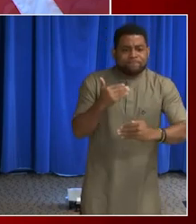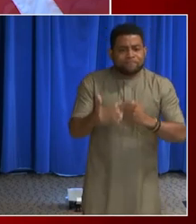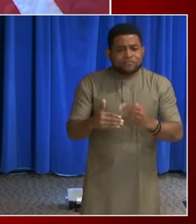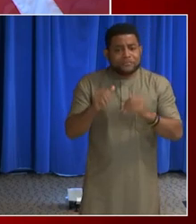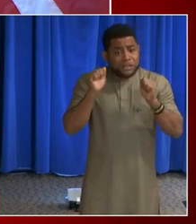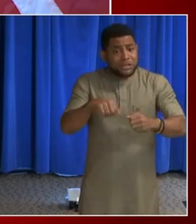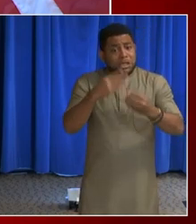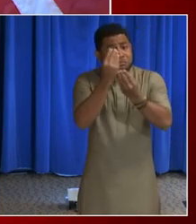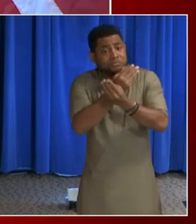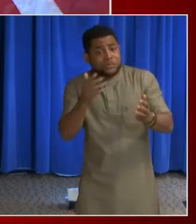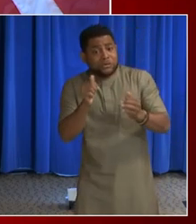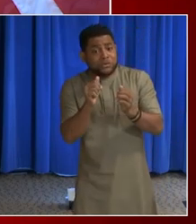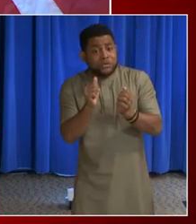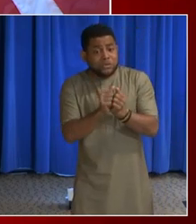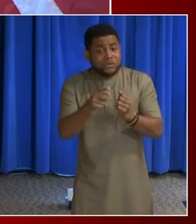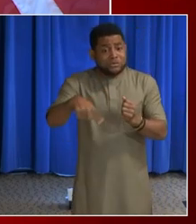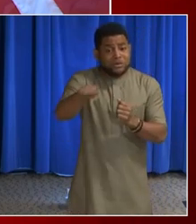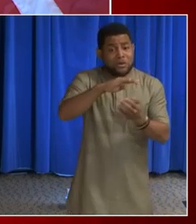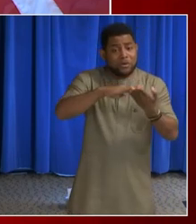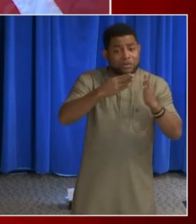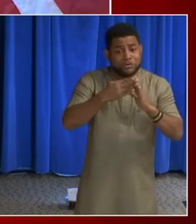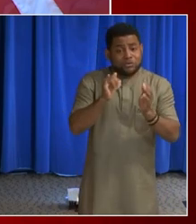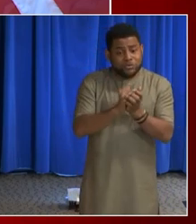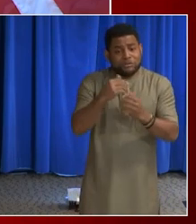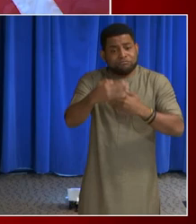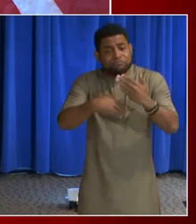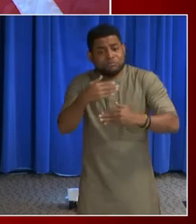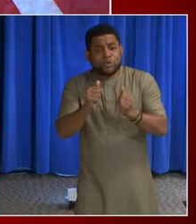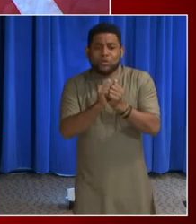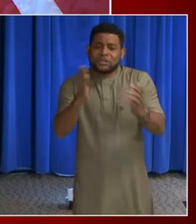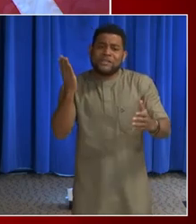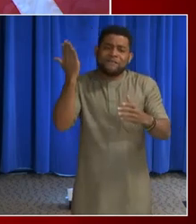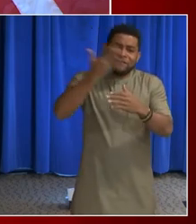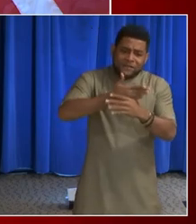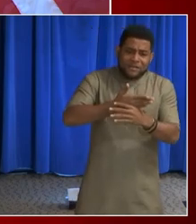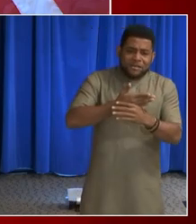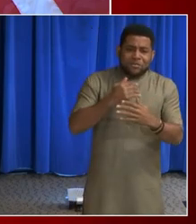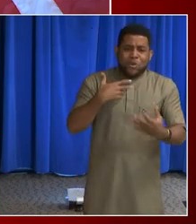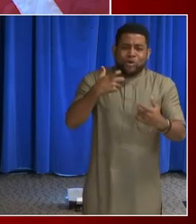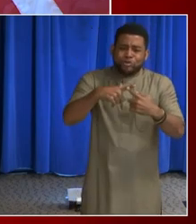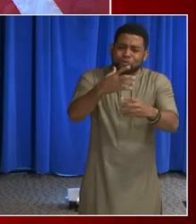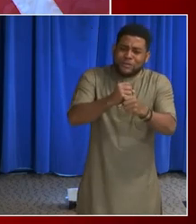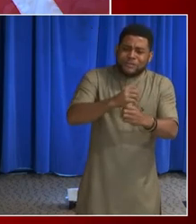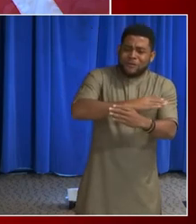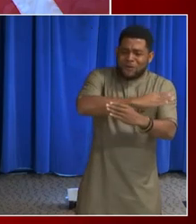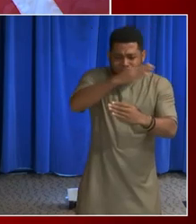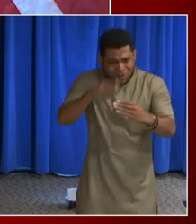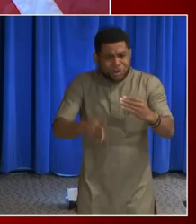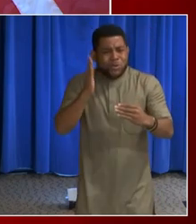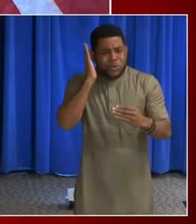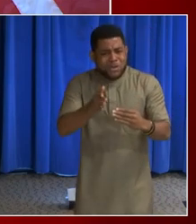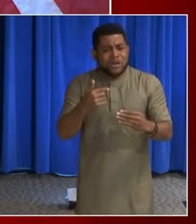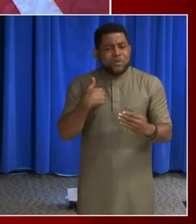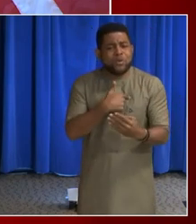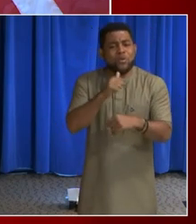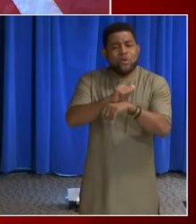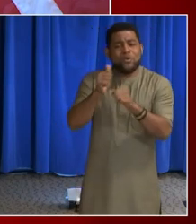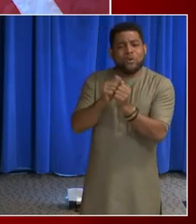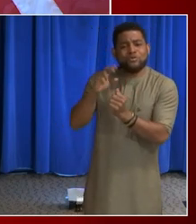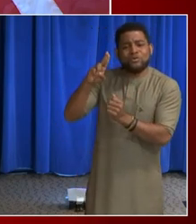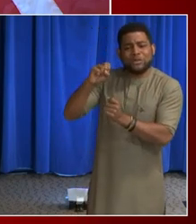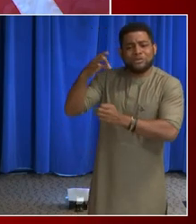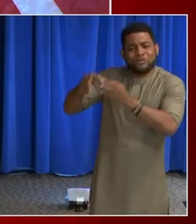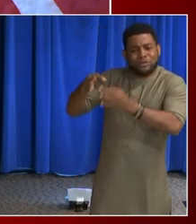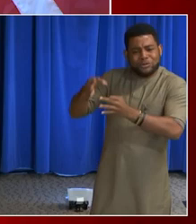that it will proceed without interference, and we will get to the bottom of it, and we will work with the United States Attorney with whatever they